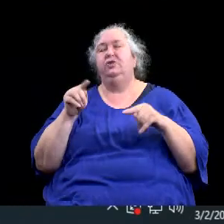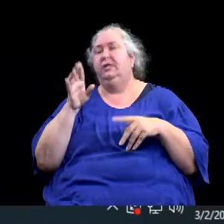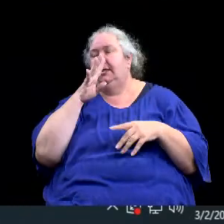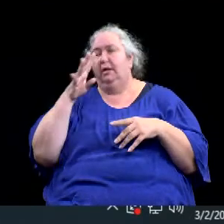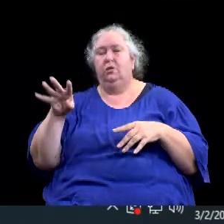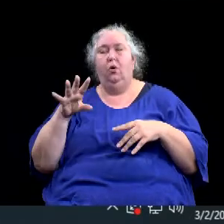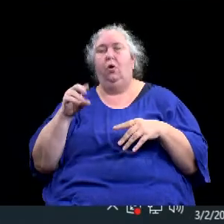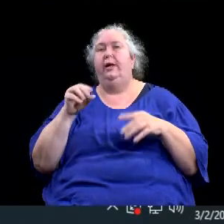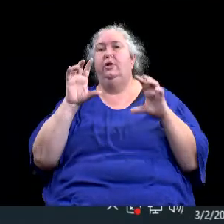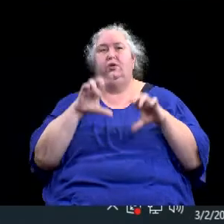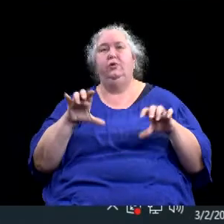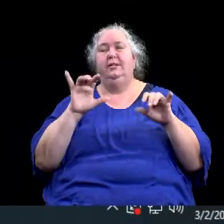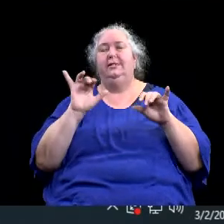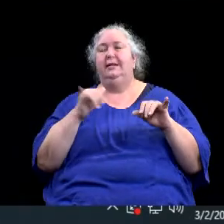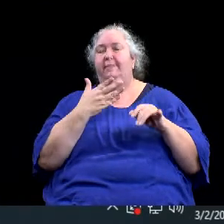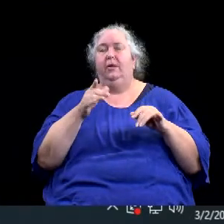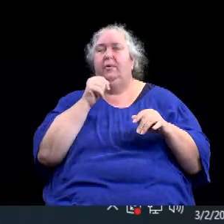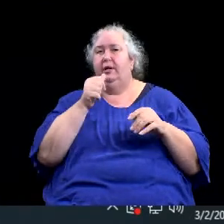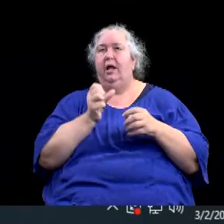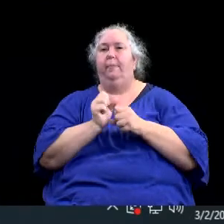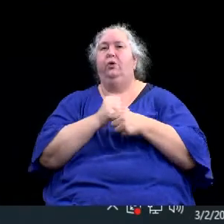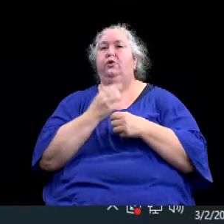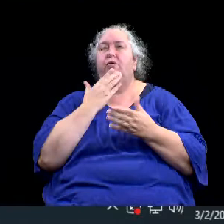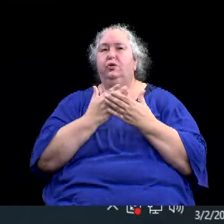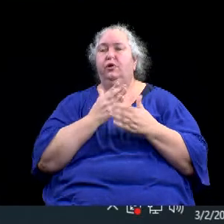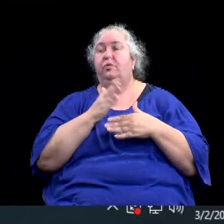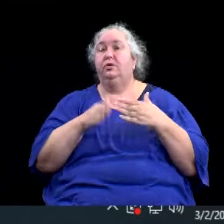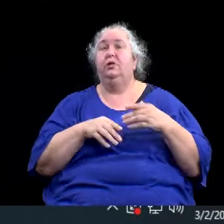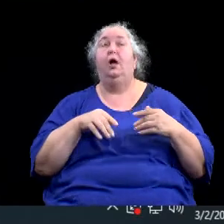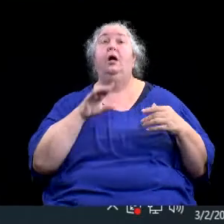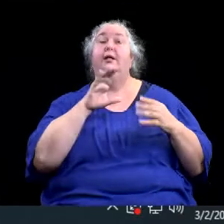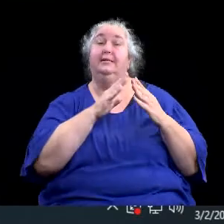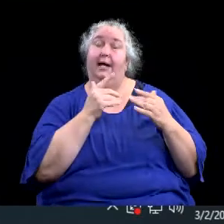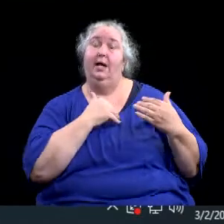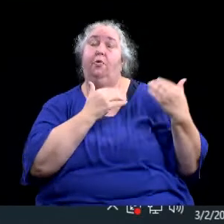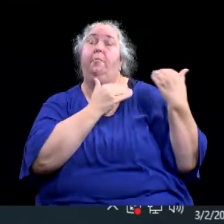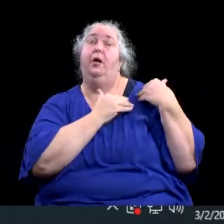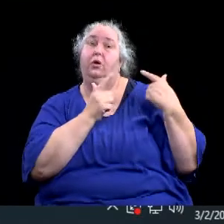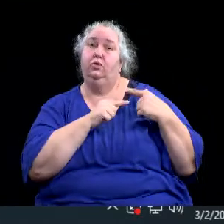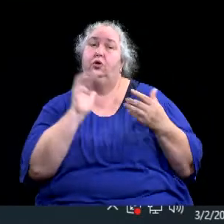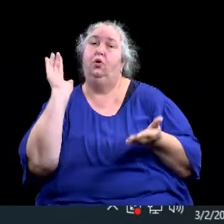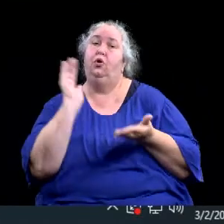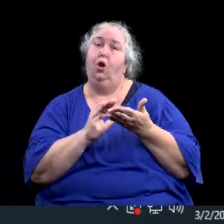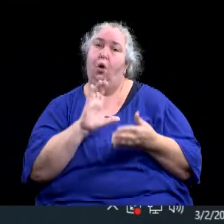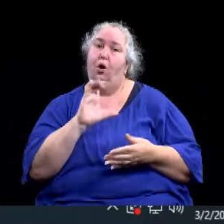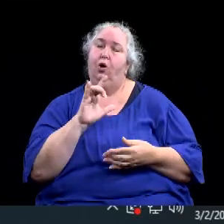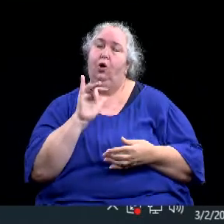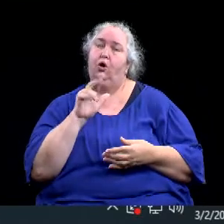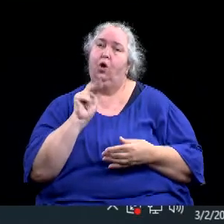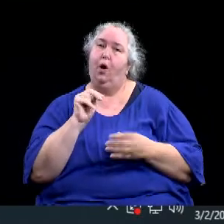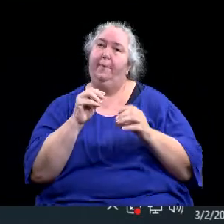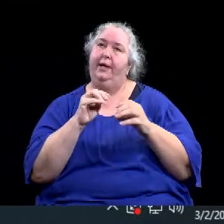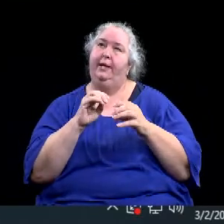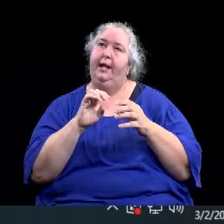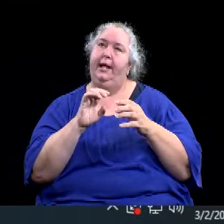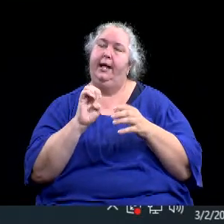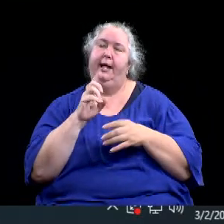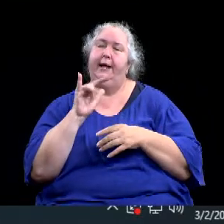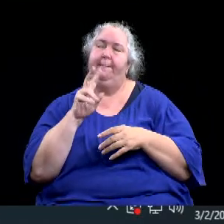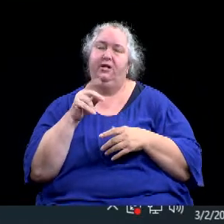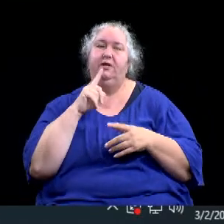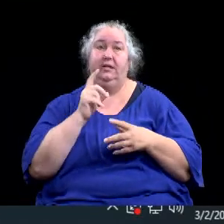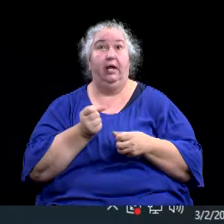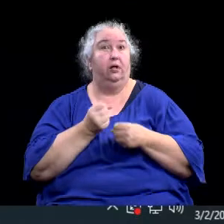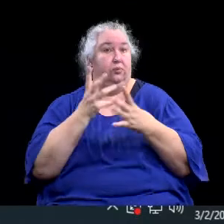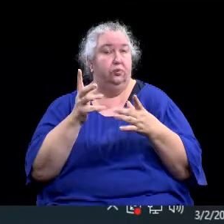has a responsibility to lower its carbon emissions, which contribute to the extreme weather events such as we just witnessed. Thank you.